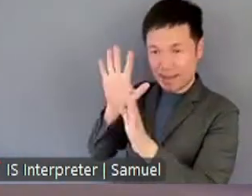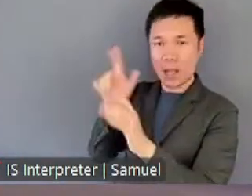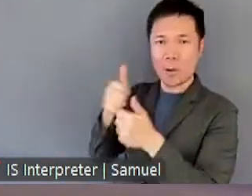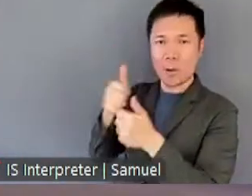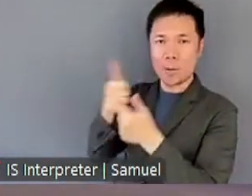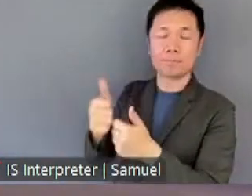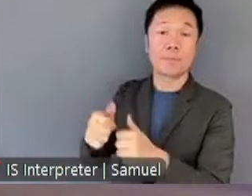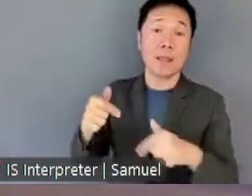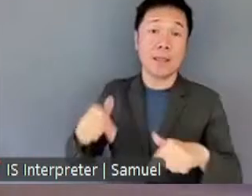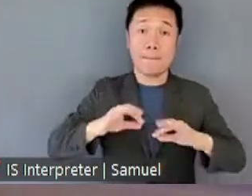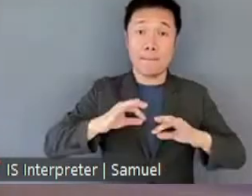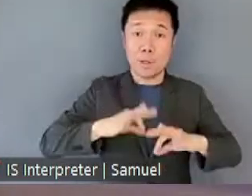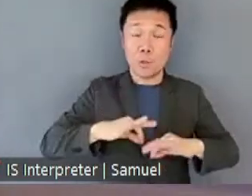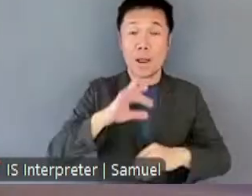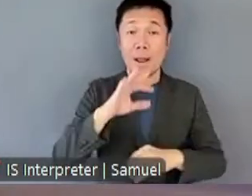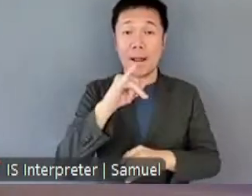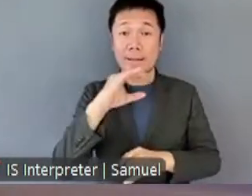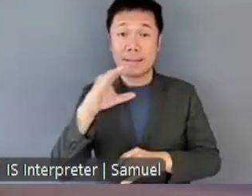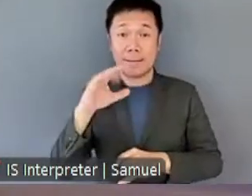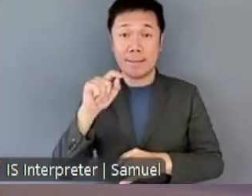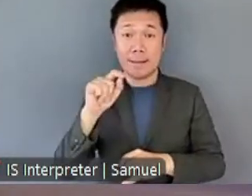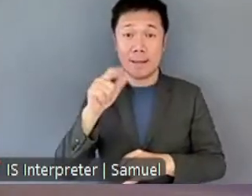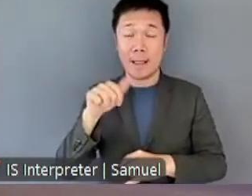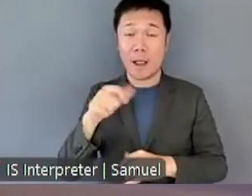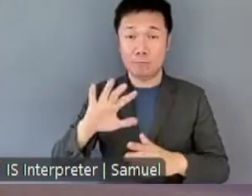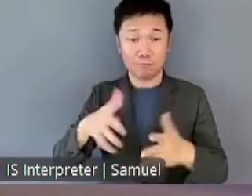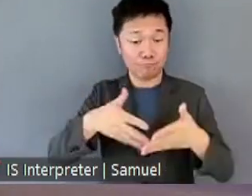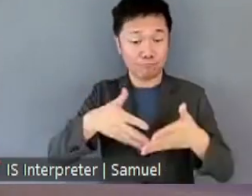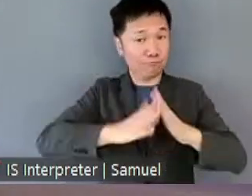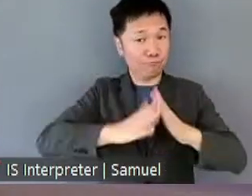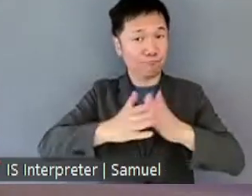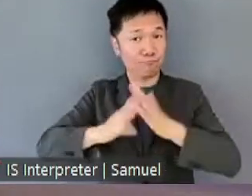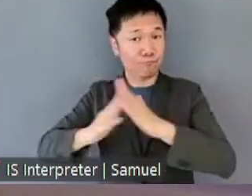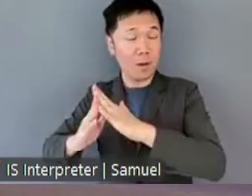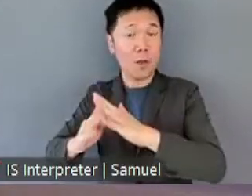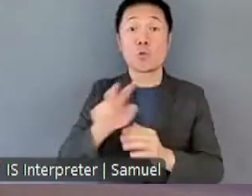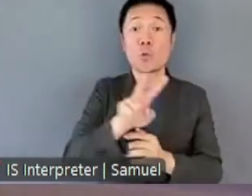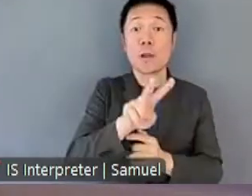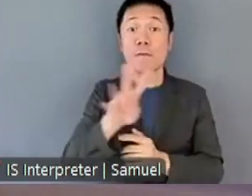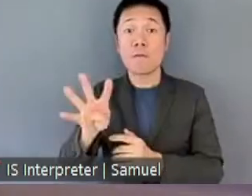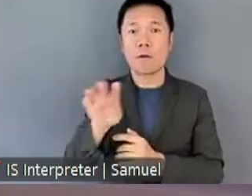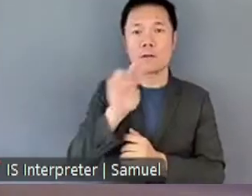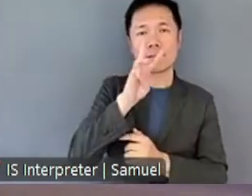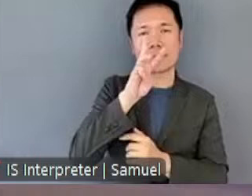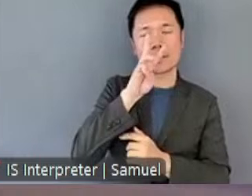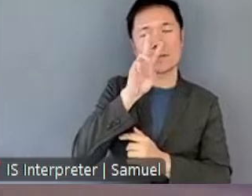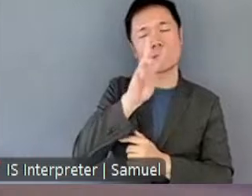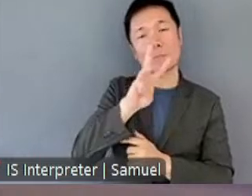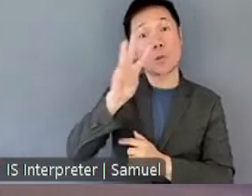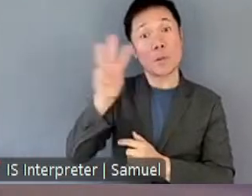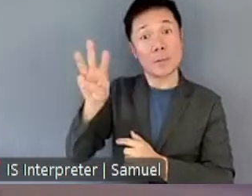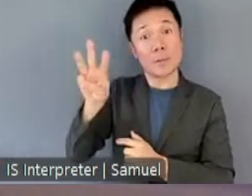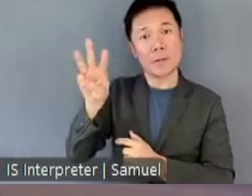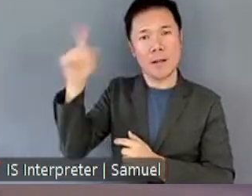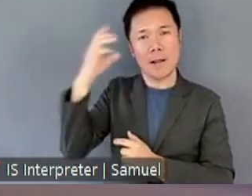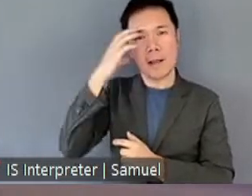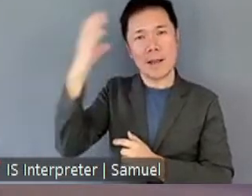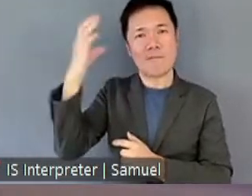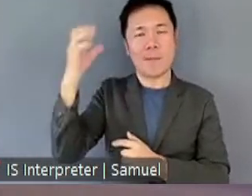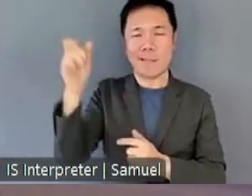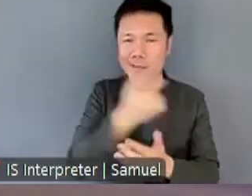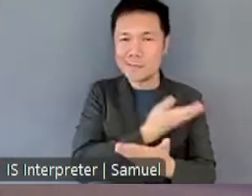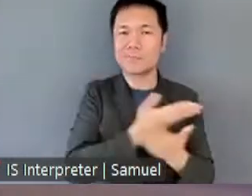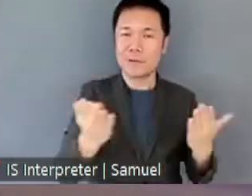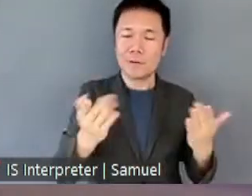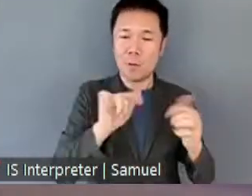was able to build and launch 24 e-government platforms as foundational play towards sustainable and inclusive